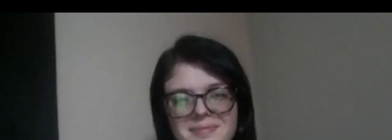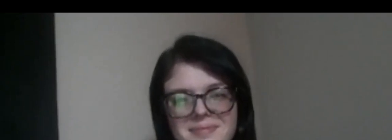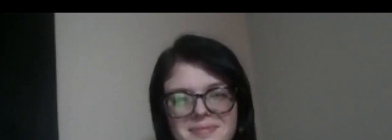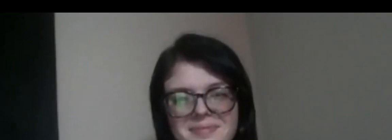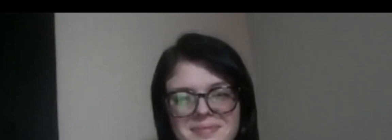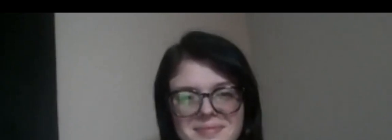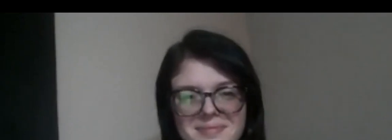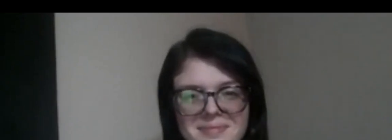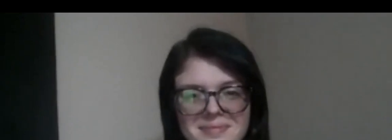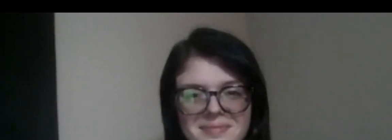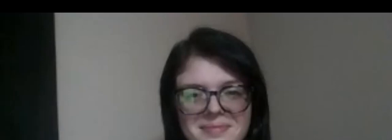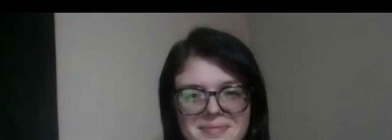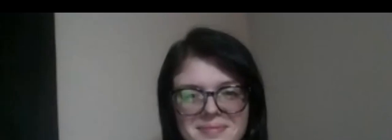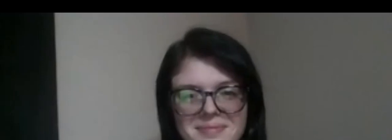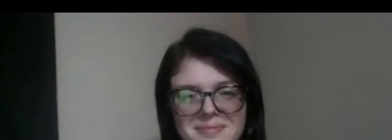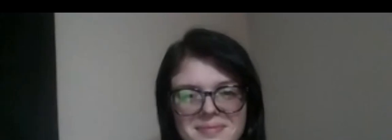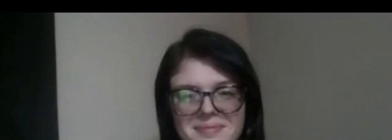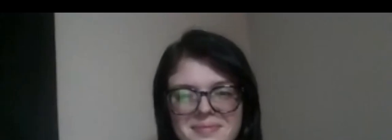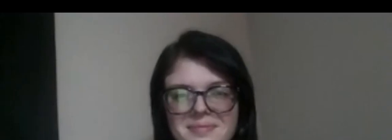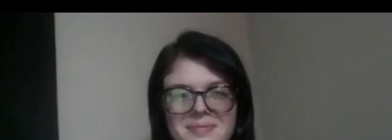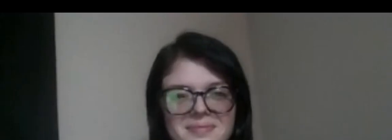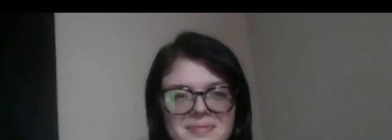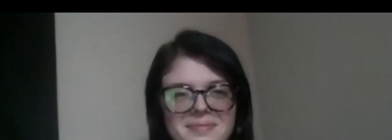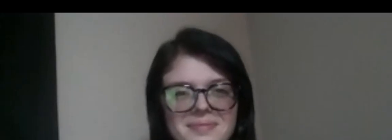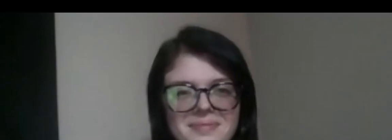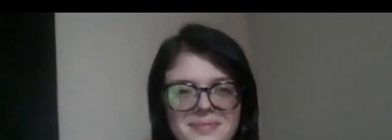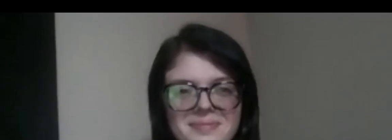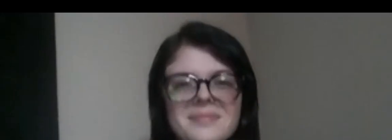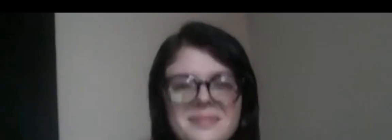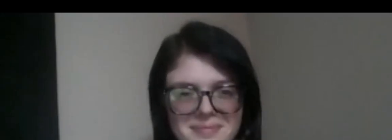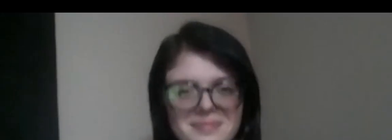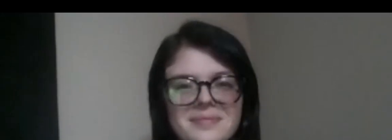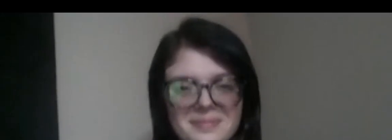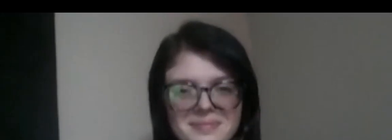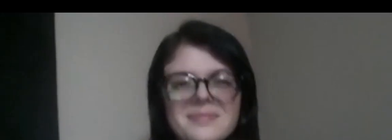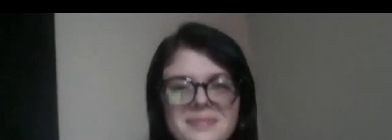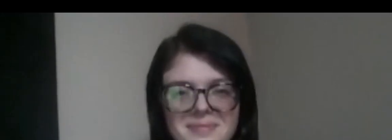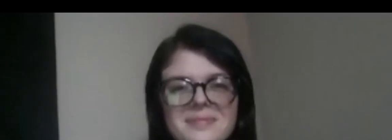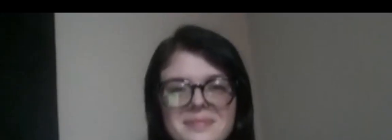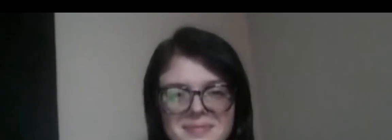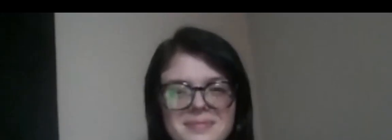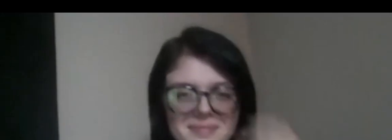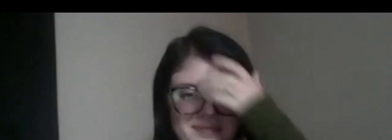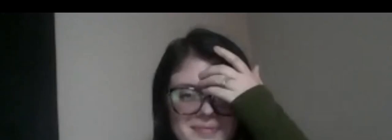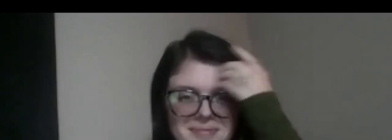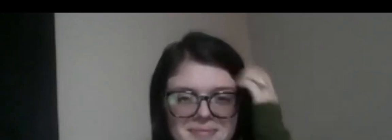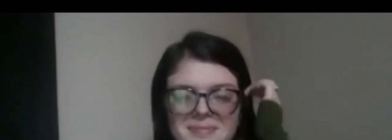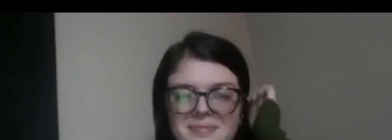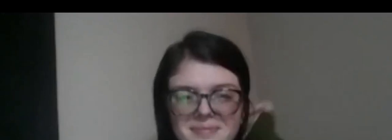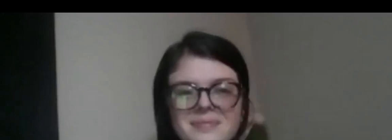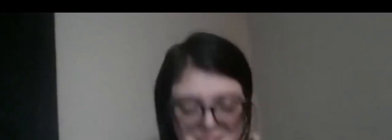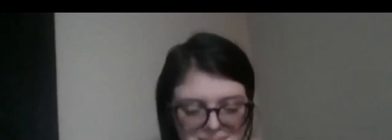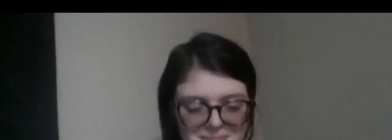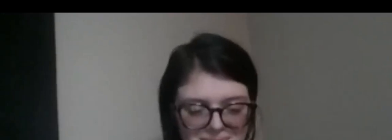recently the first time that I feel like I've been able to like fully self-express. And I think that figuring